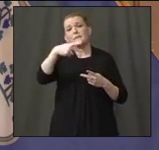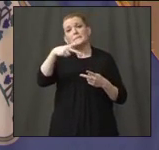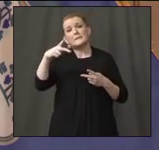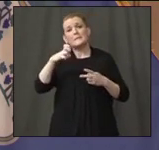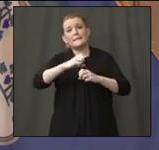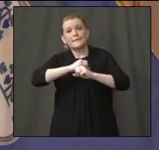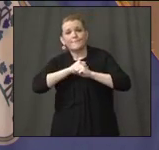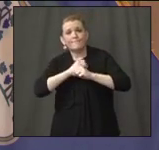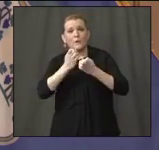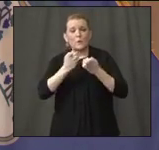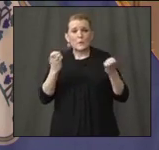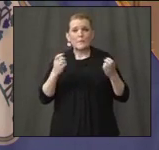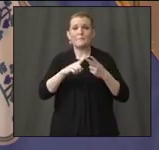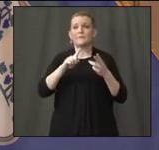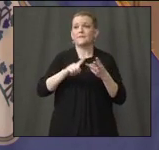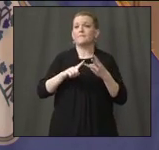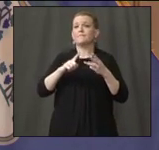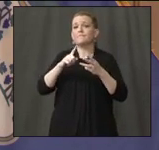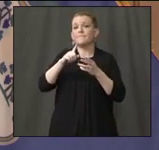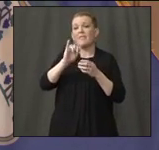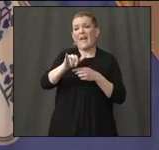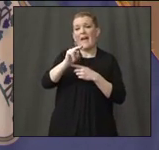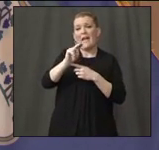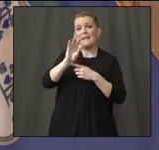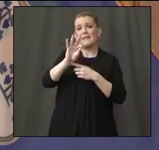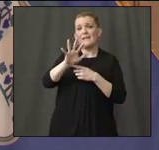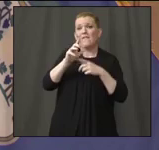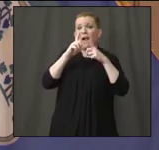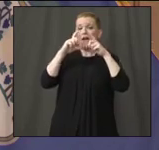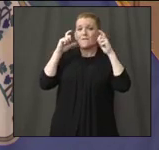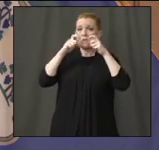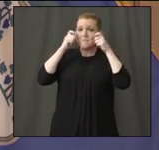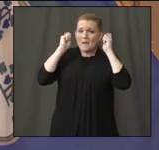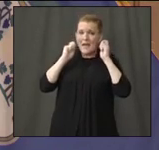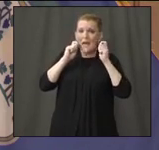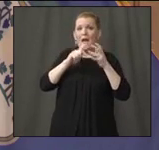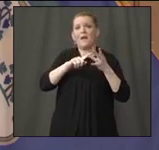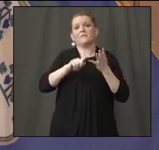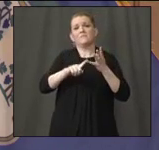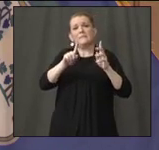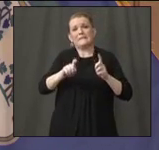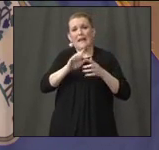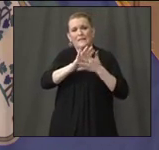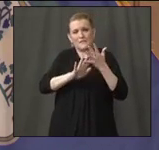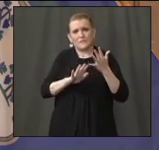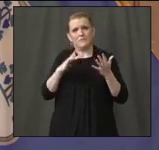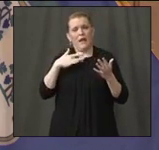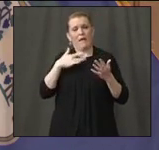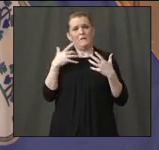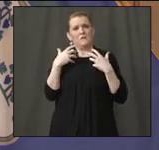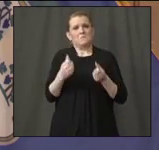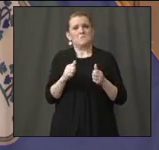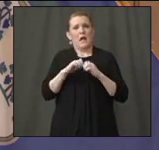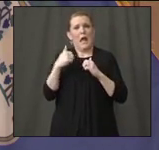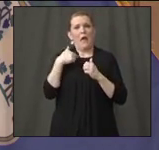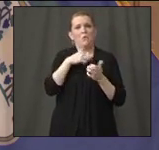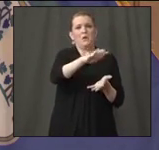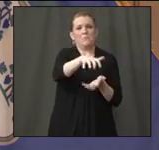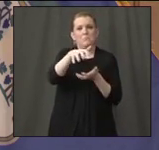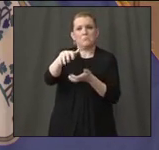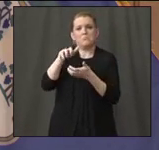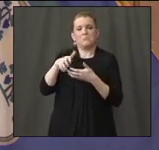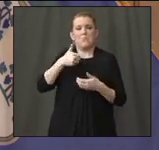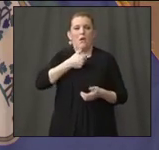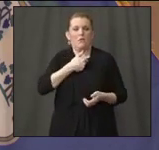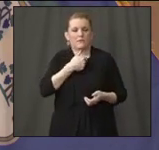add to our testing and protect ourselves financially. You know, with that, I'd like to talk to you just briefly about the bill that passed